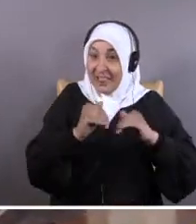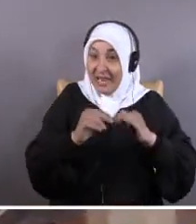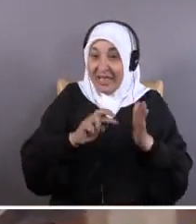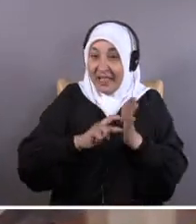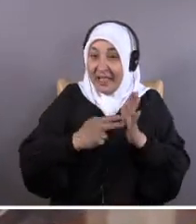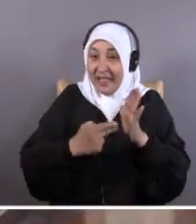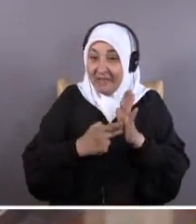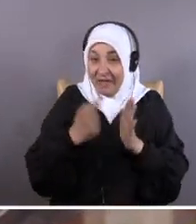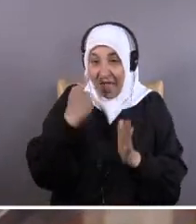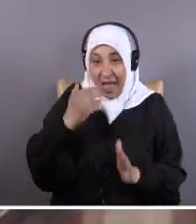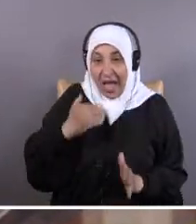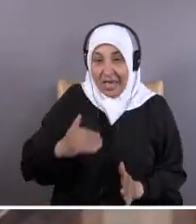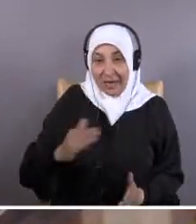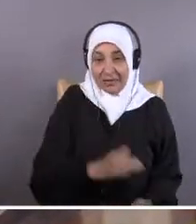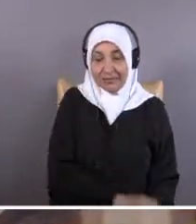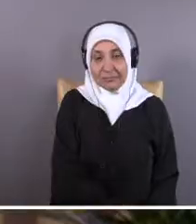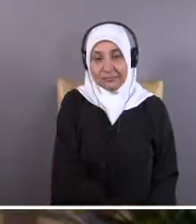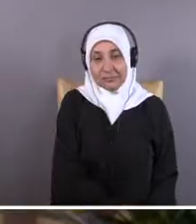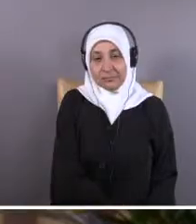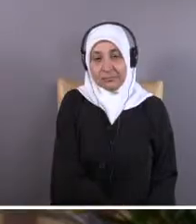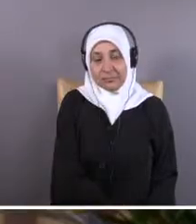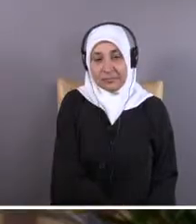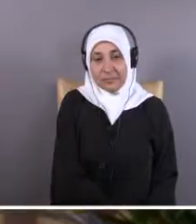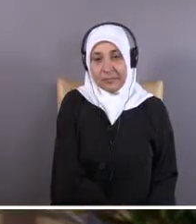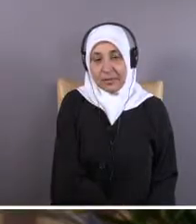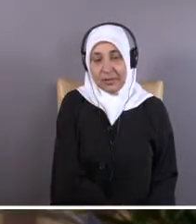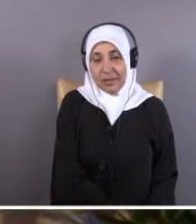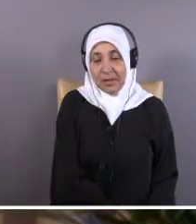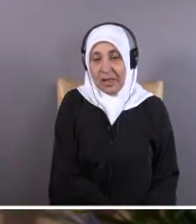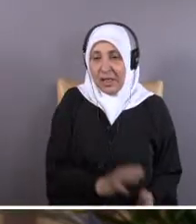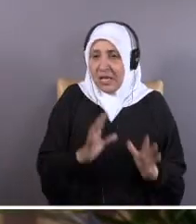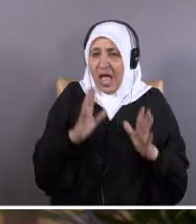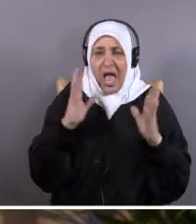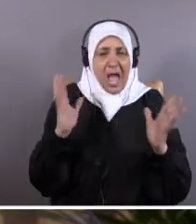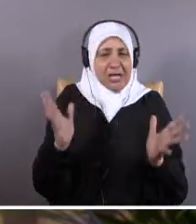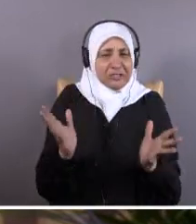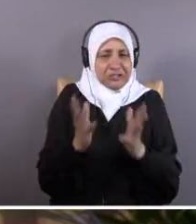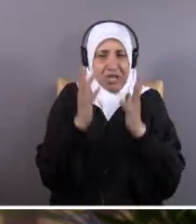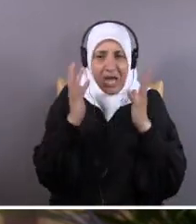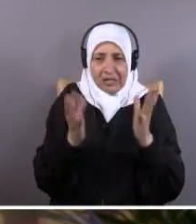the spiritual, everything is alive.